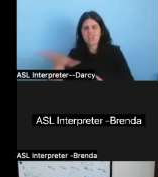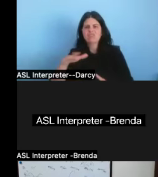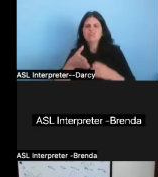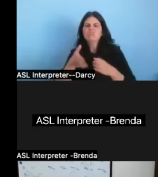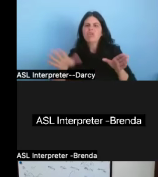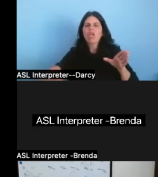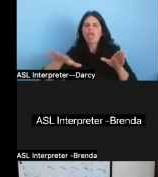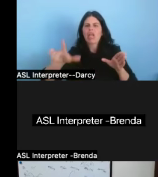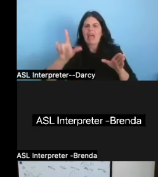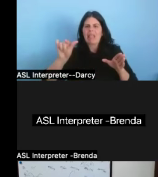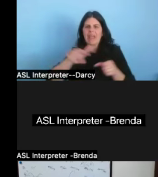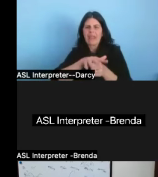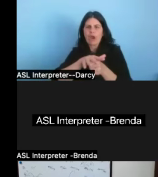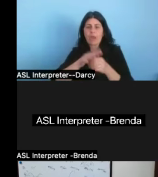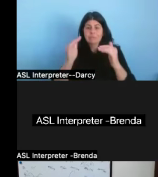Okay, next slide.